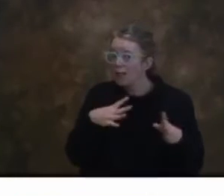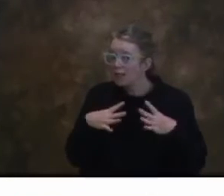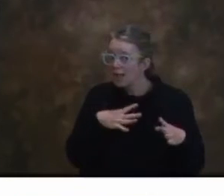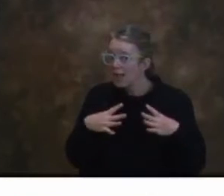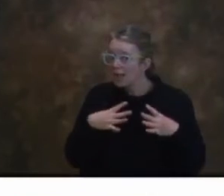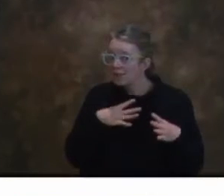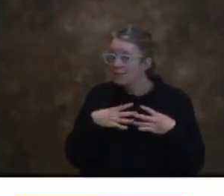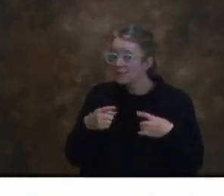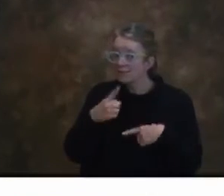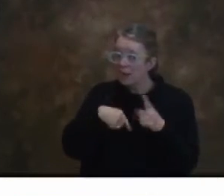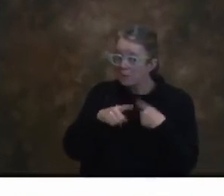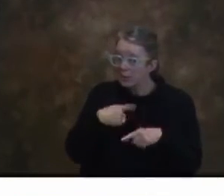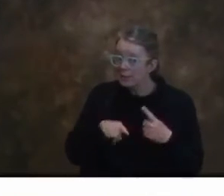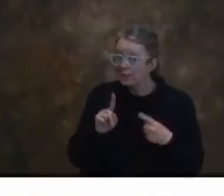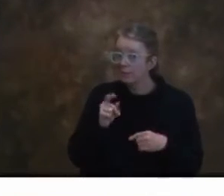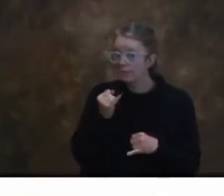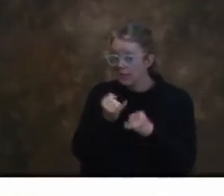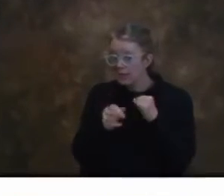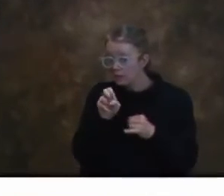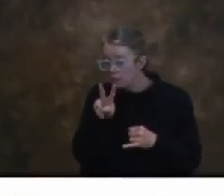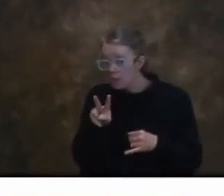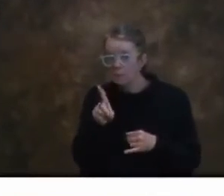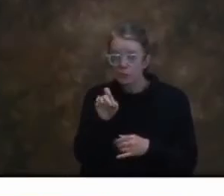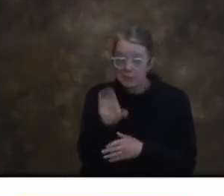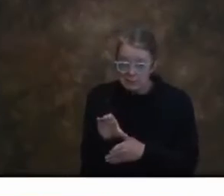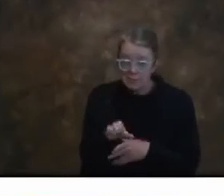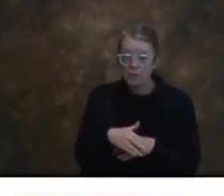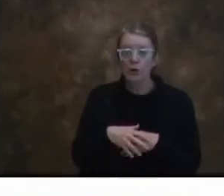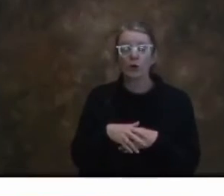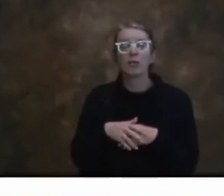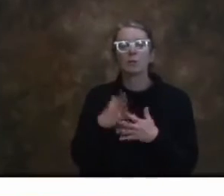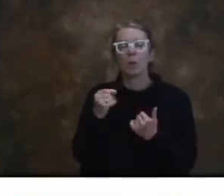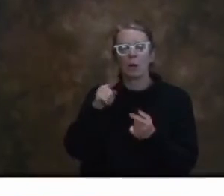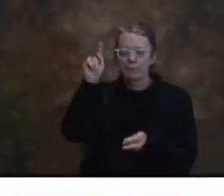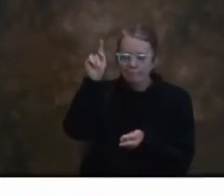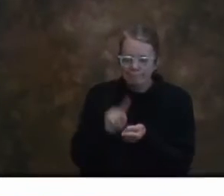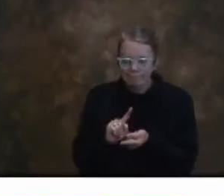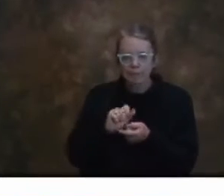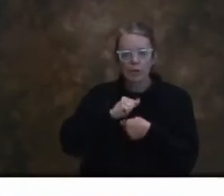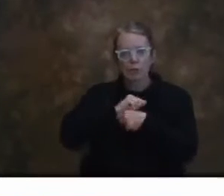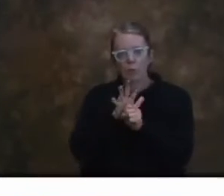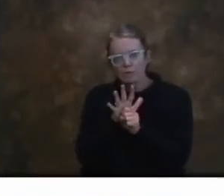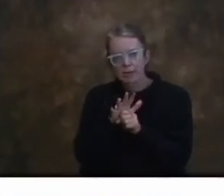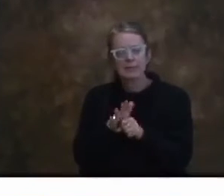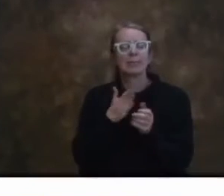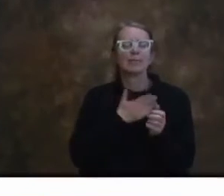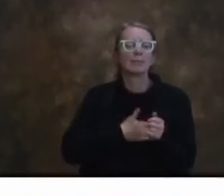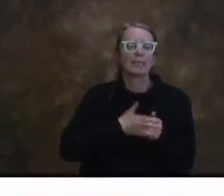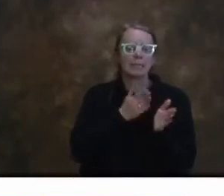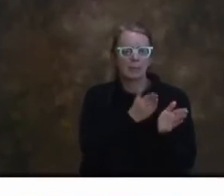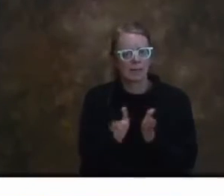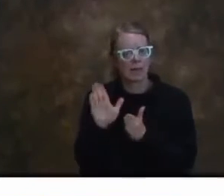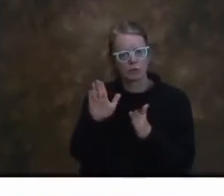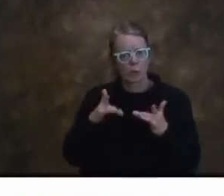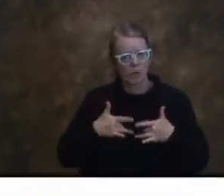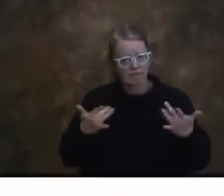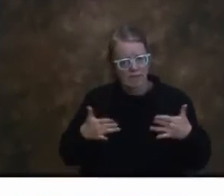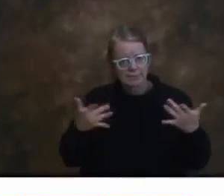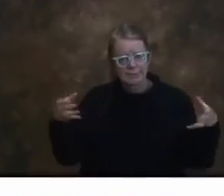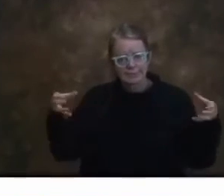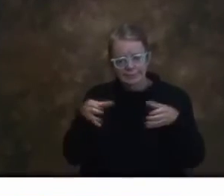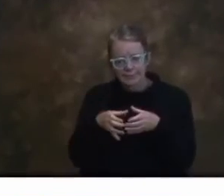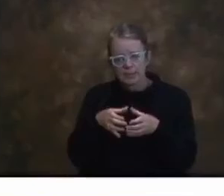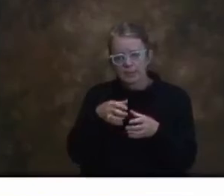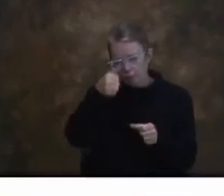COVID-19 this holiday season. Please begin planning your events with safety and health in mind. We'll talk more at